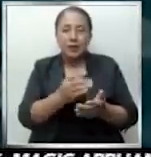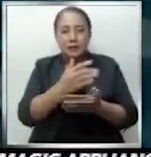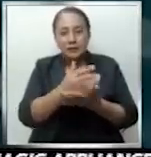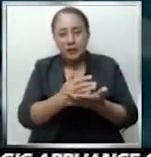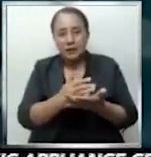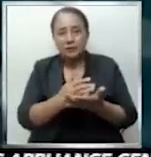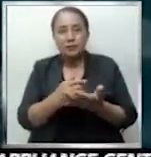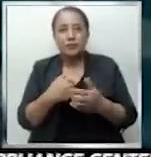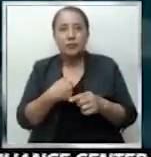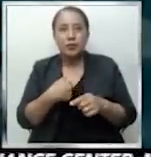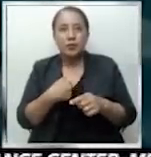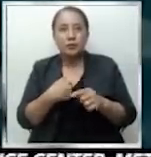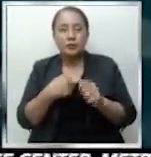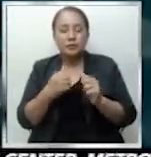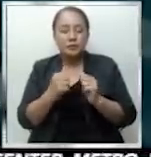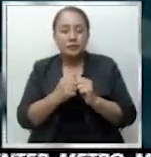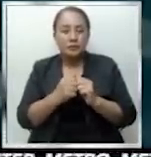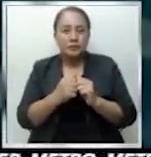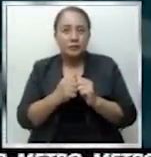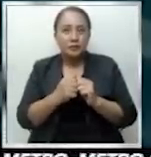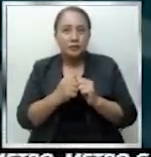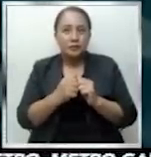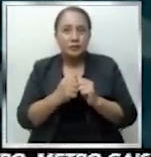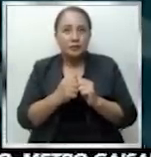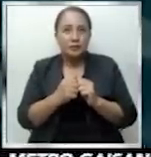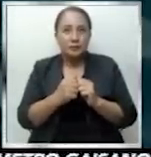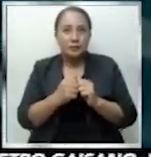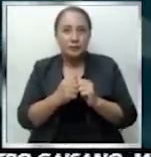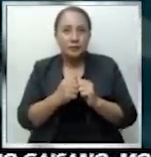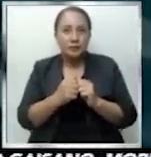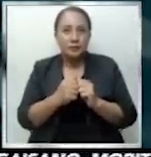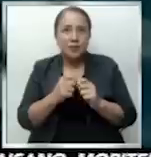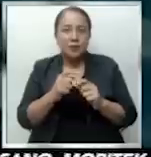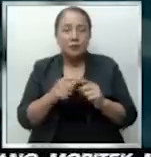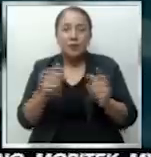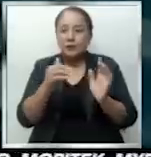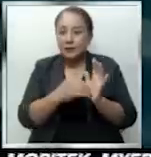the process of being brought to here. But